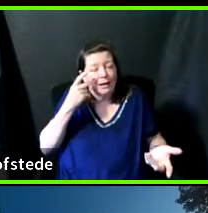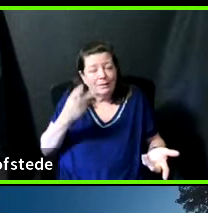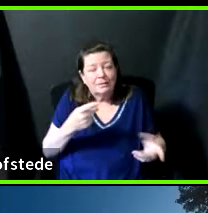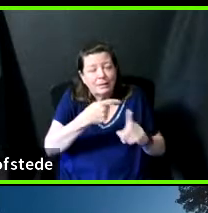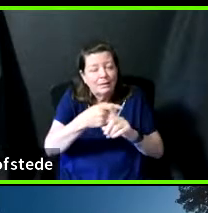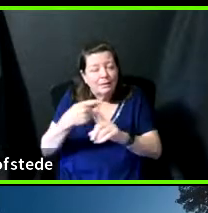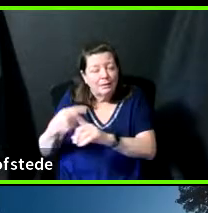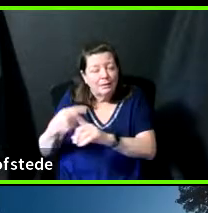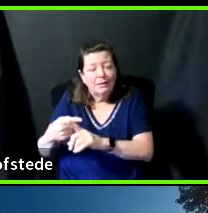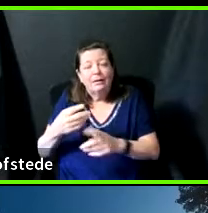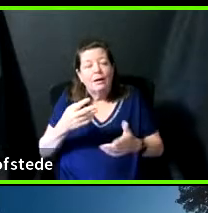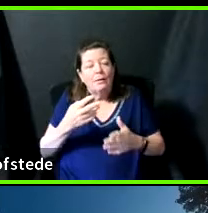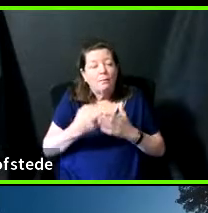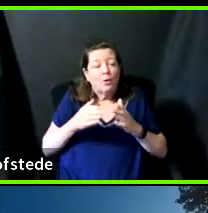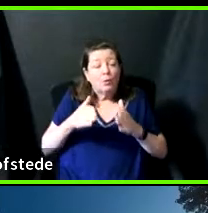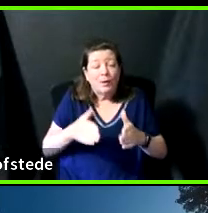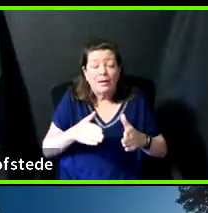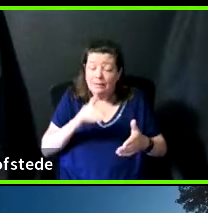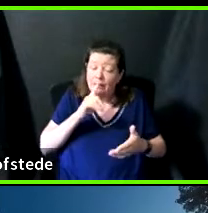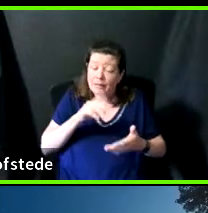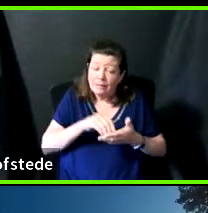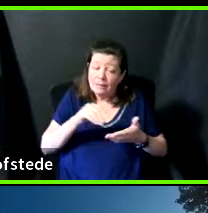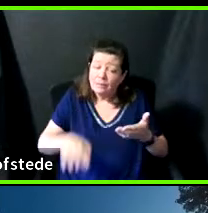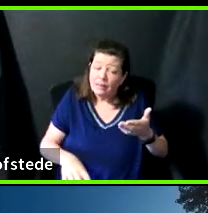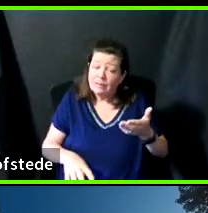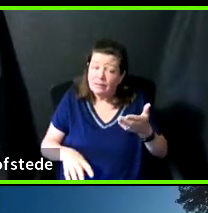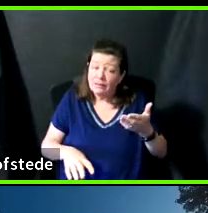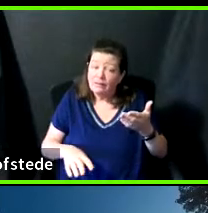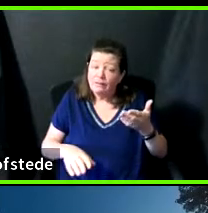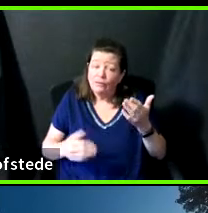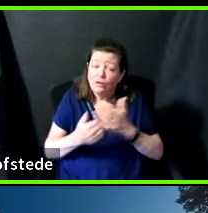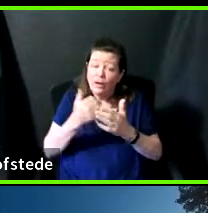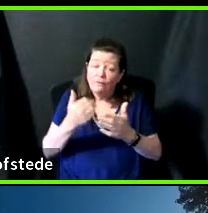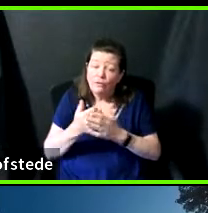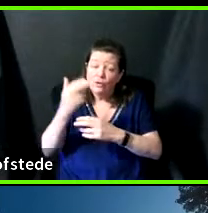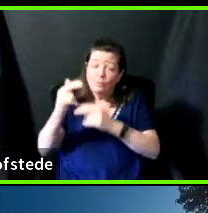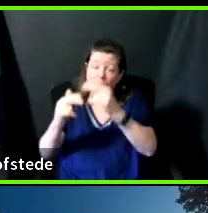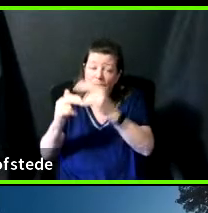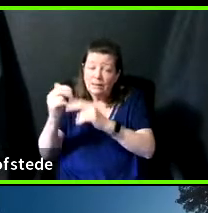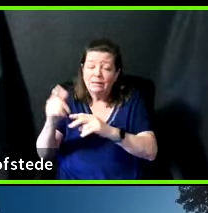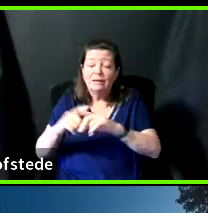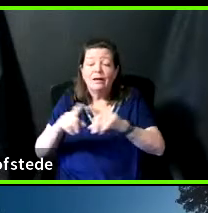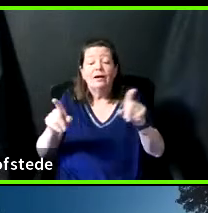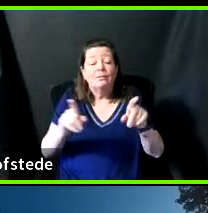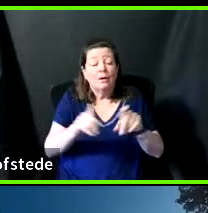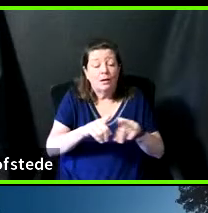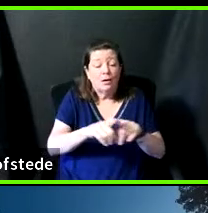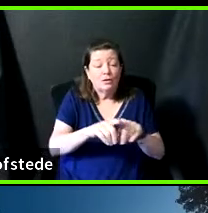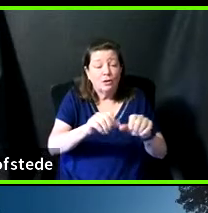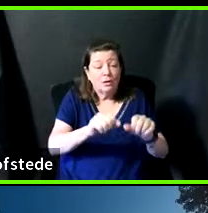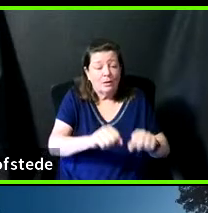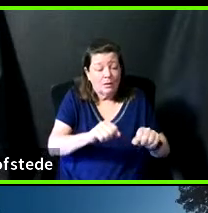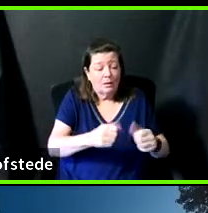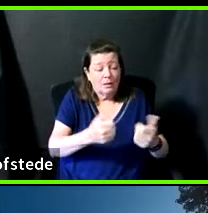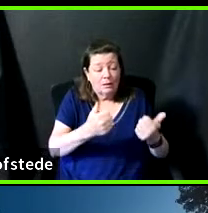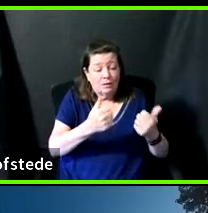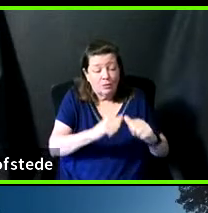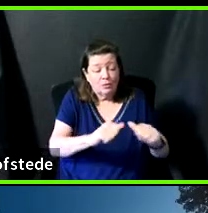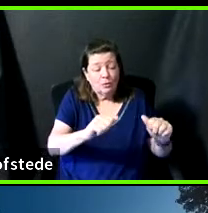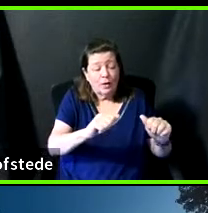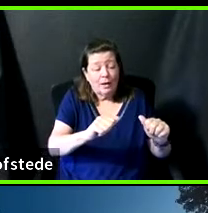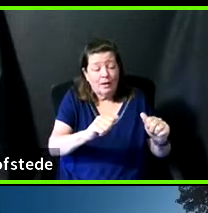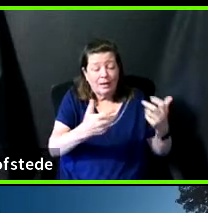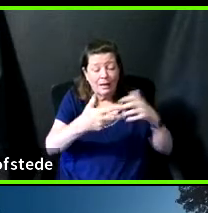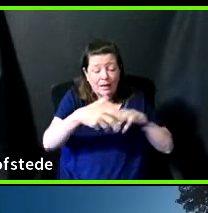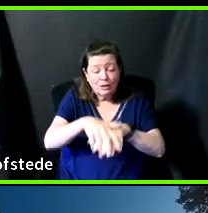both ways. It is expensive when you invest in new infrastructure, but there's also the ability to try and integrate